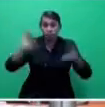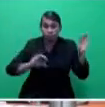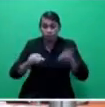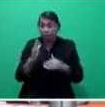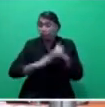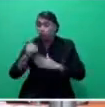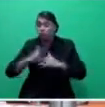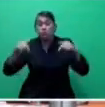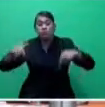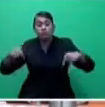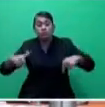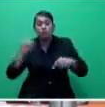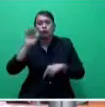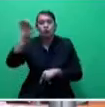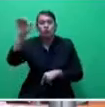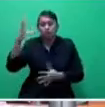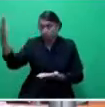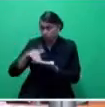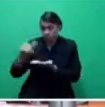reserves. Because we've seen